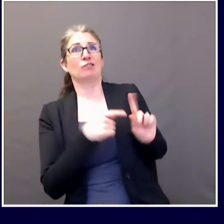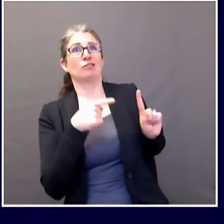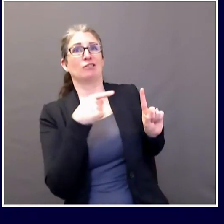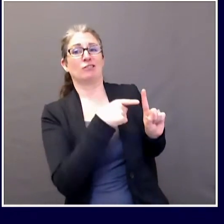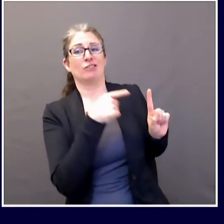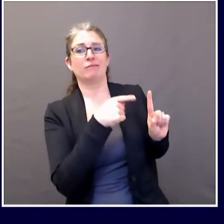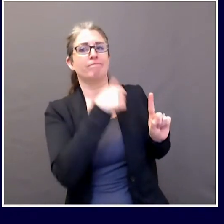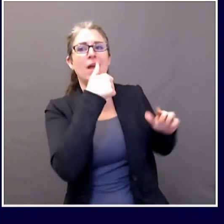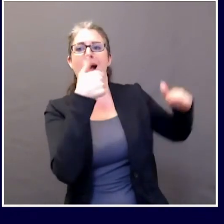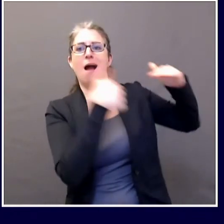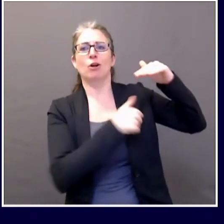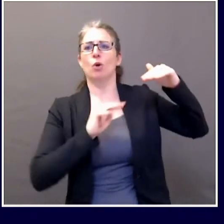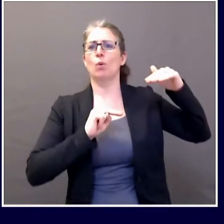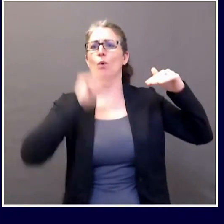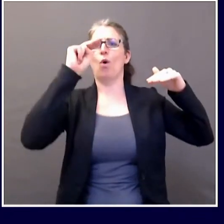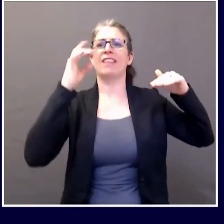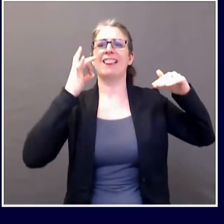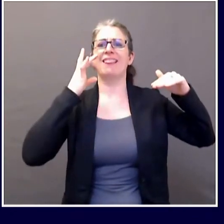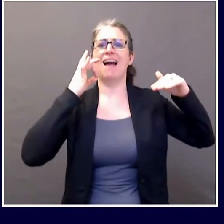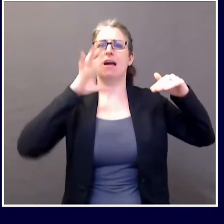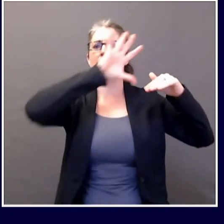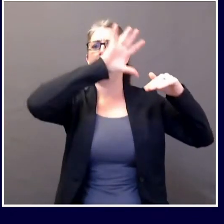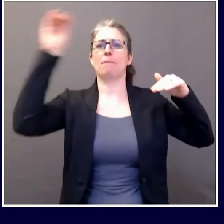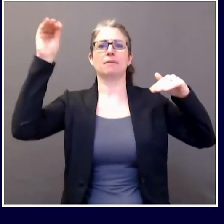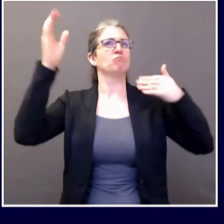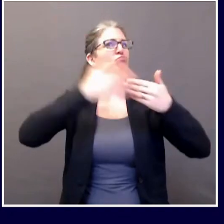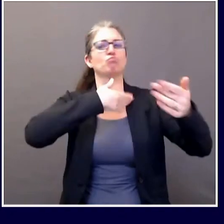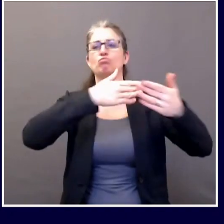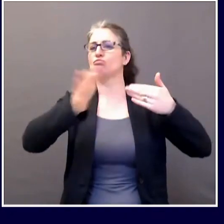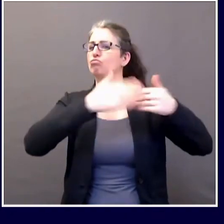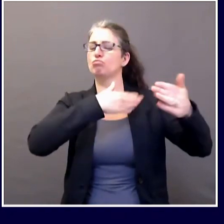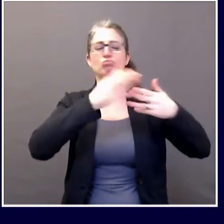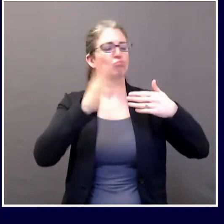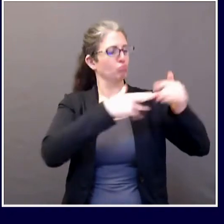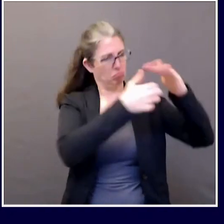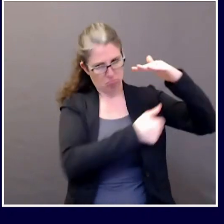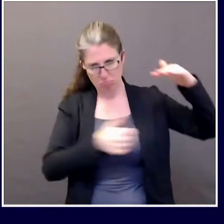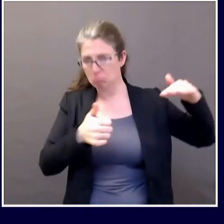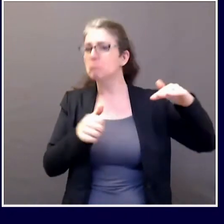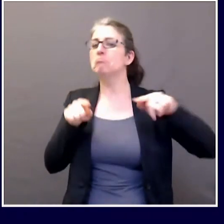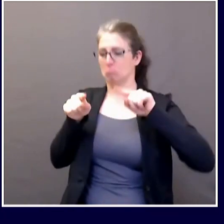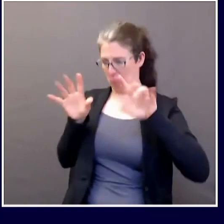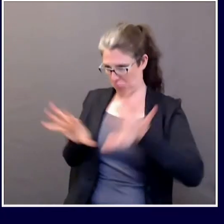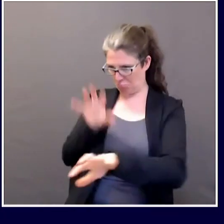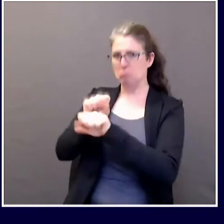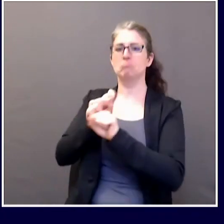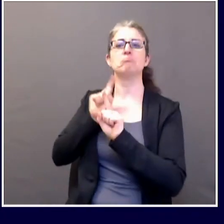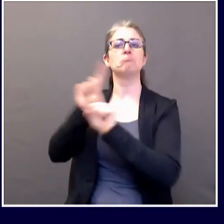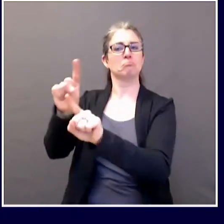best way to access that is either by phone, where you can call